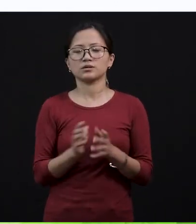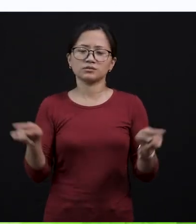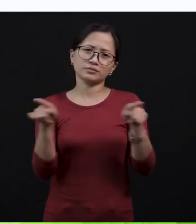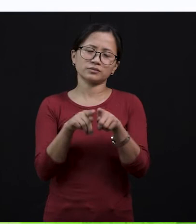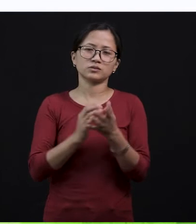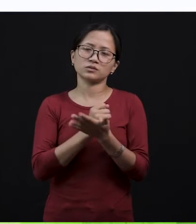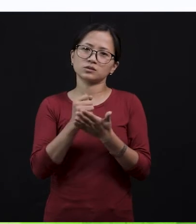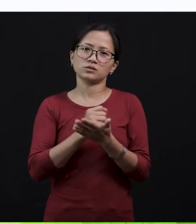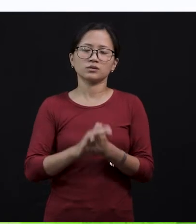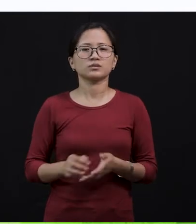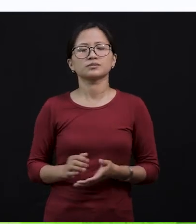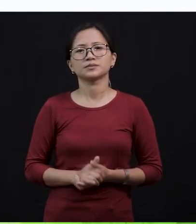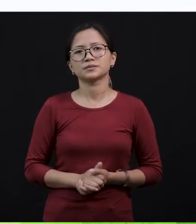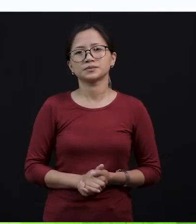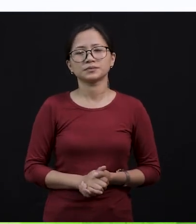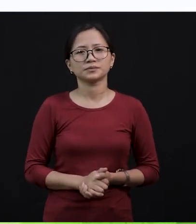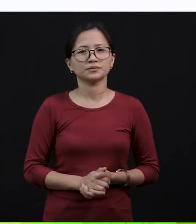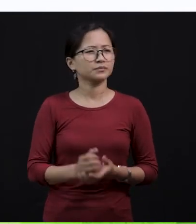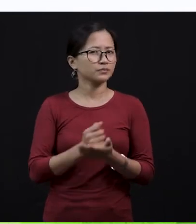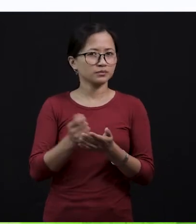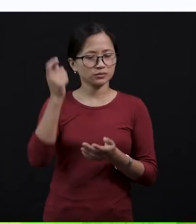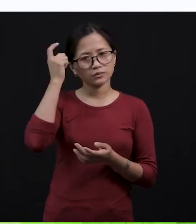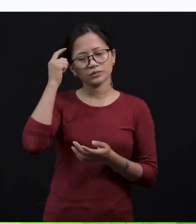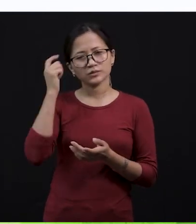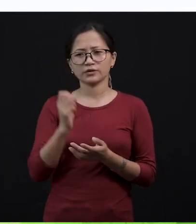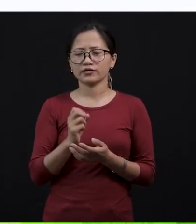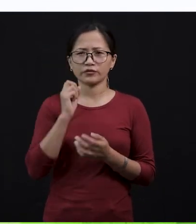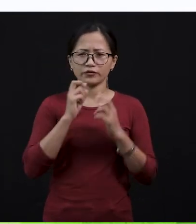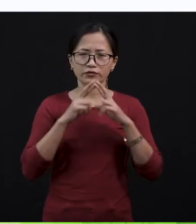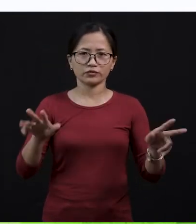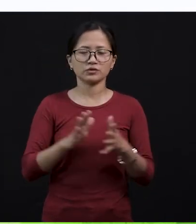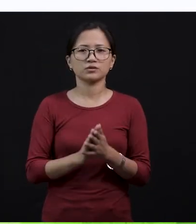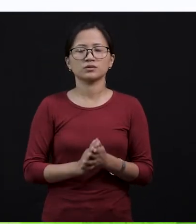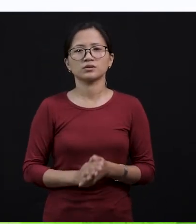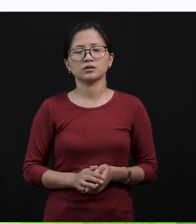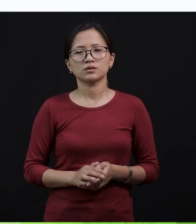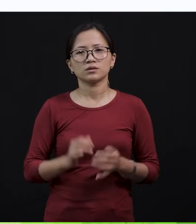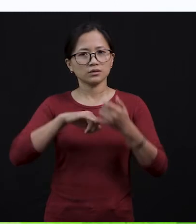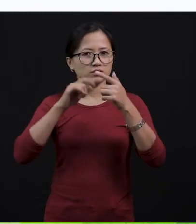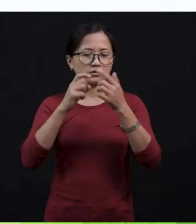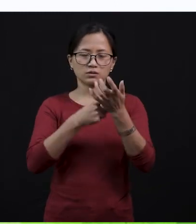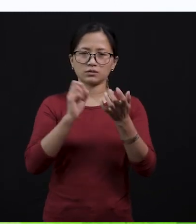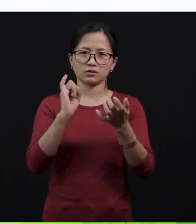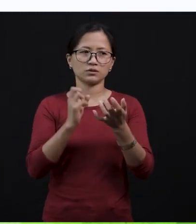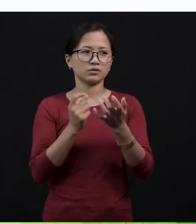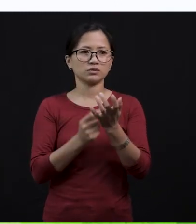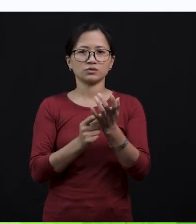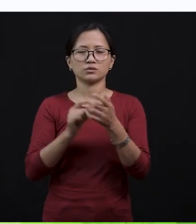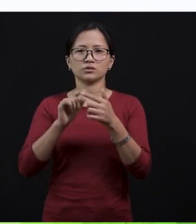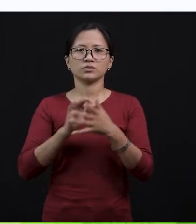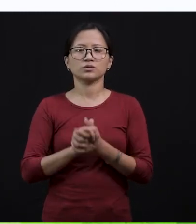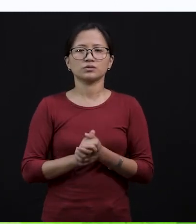want you to try this with me and try to think about something very serious. And if you do that, naturally, you would